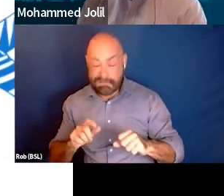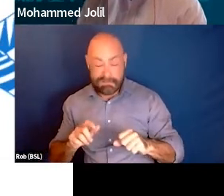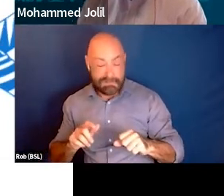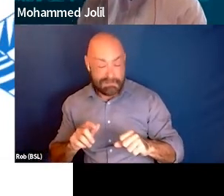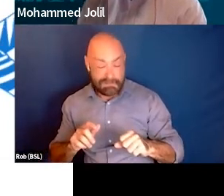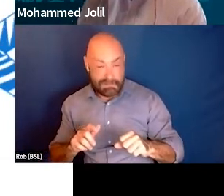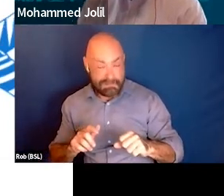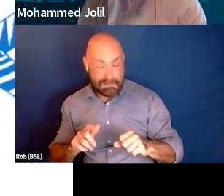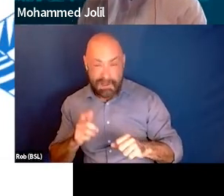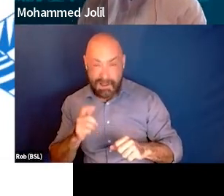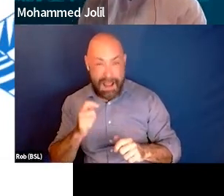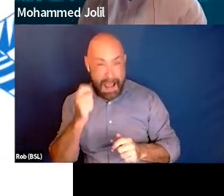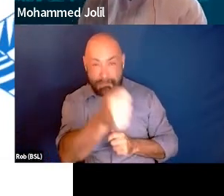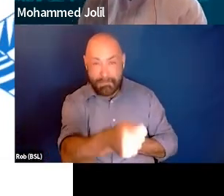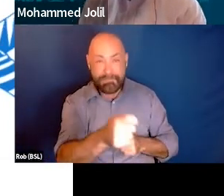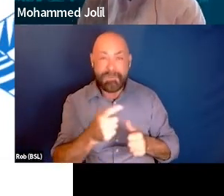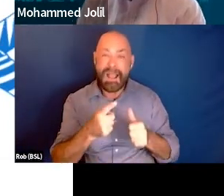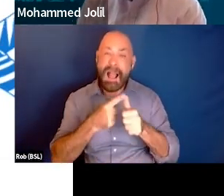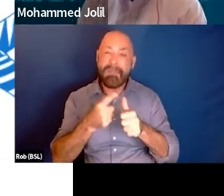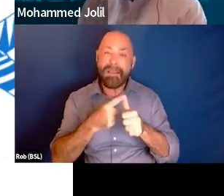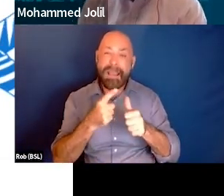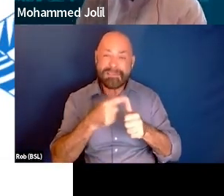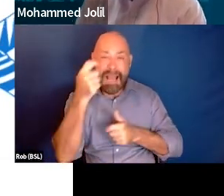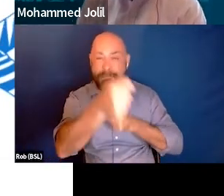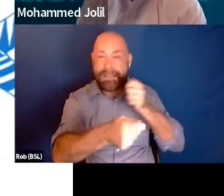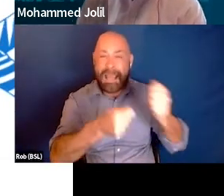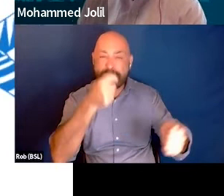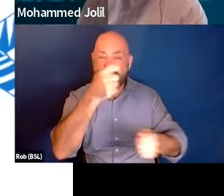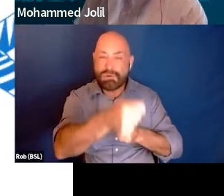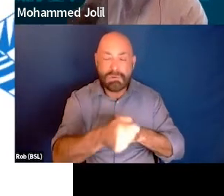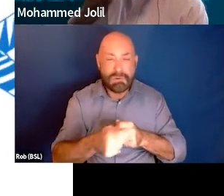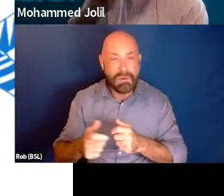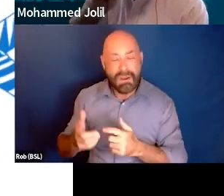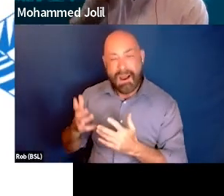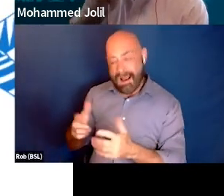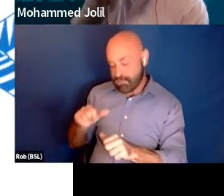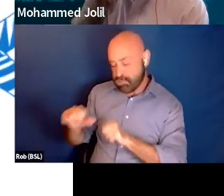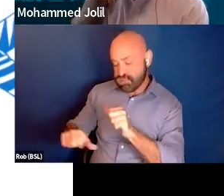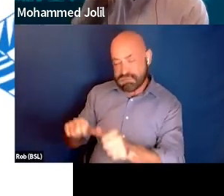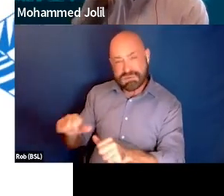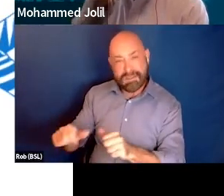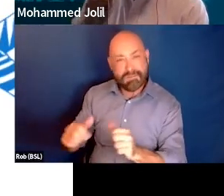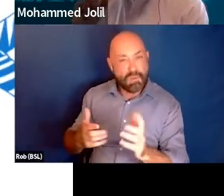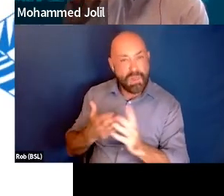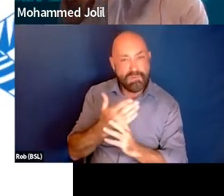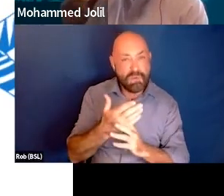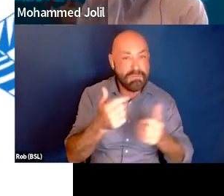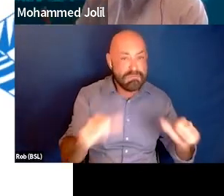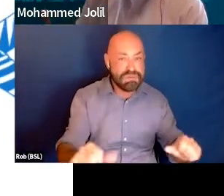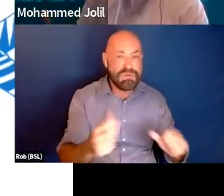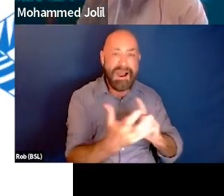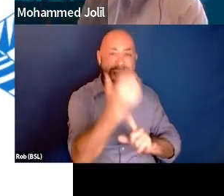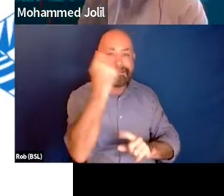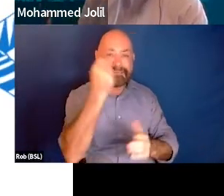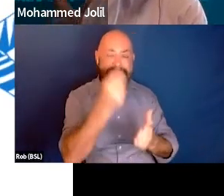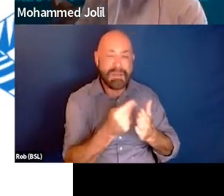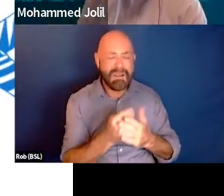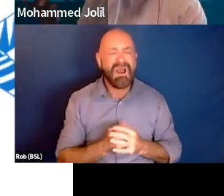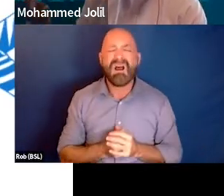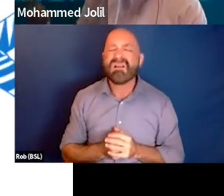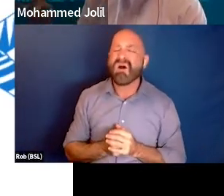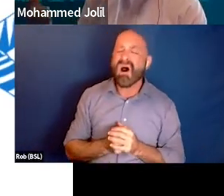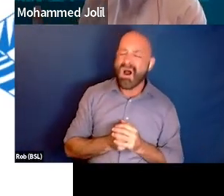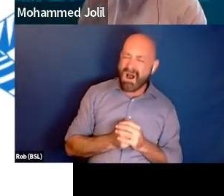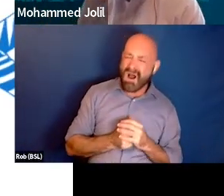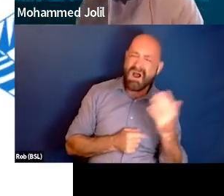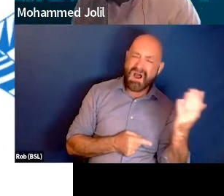in applications or go through processes to access that money. So we needed a mind shift, and we